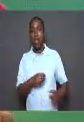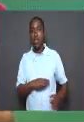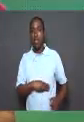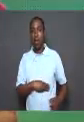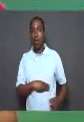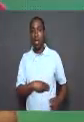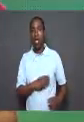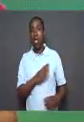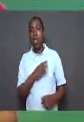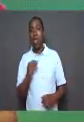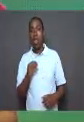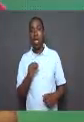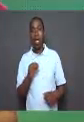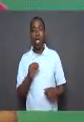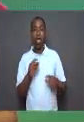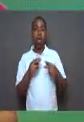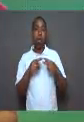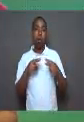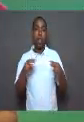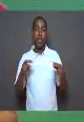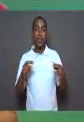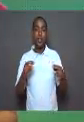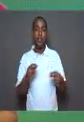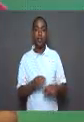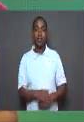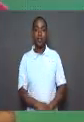the lungs and the bloodstream.